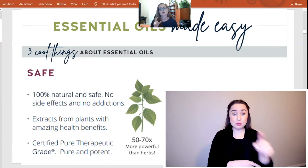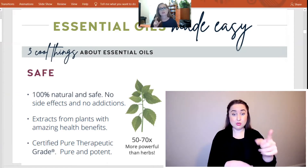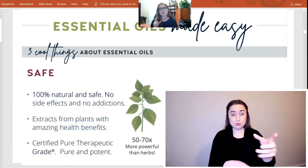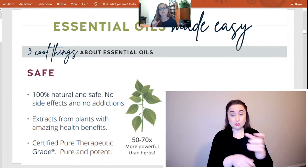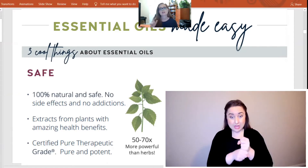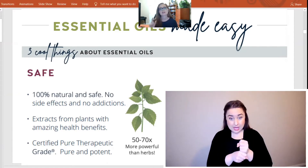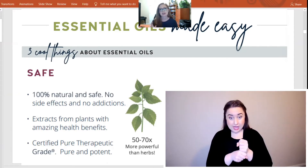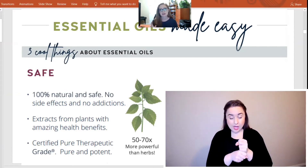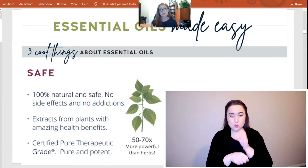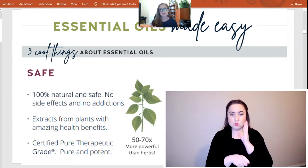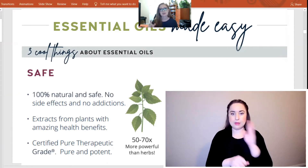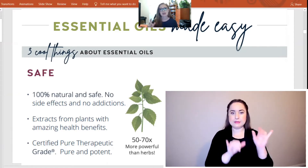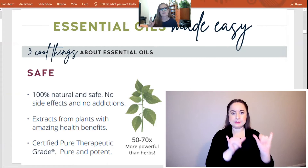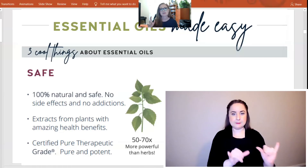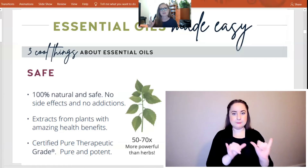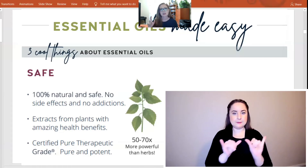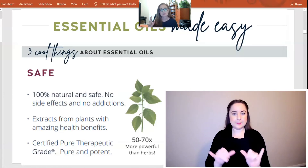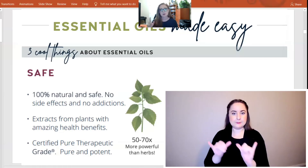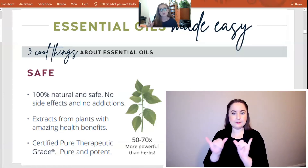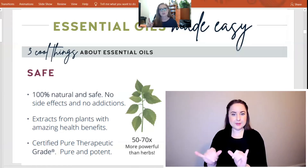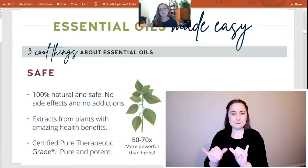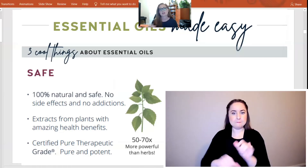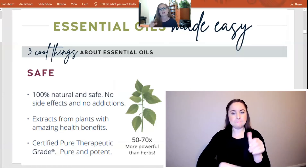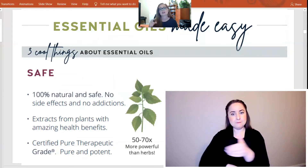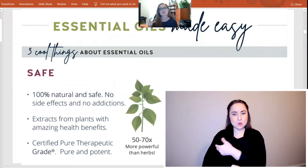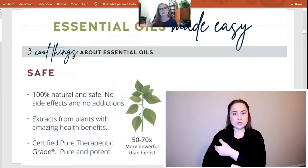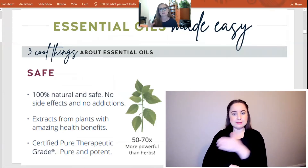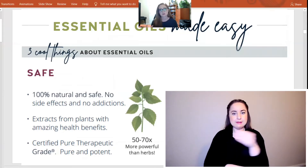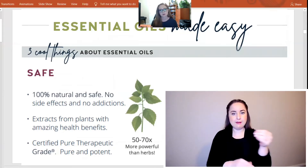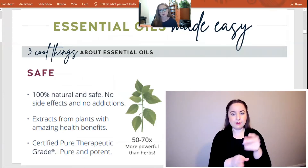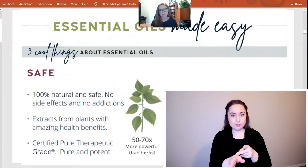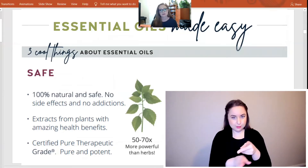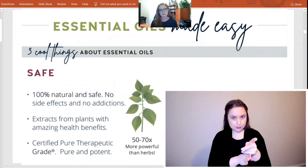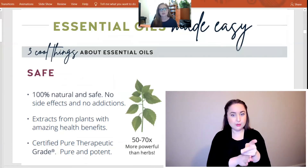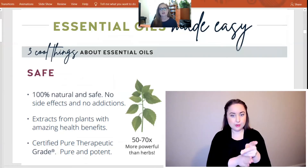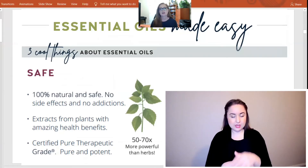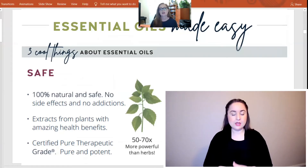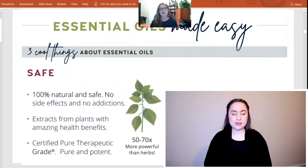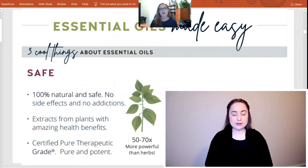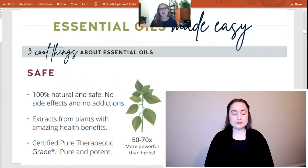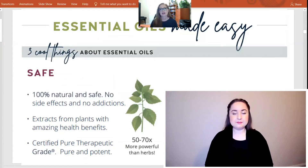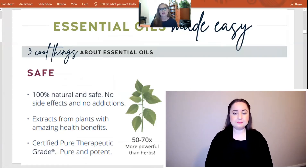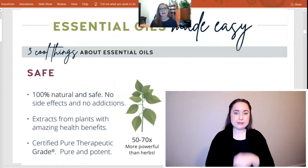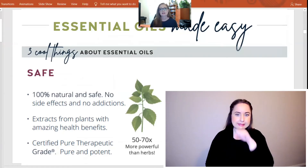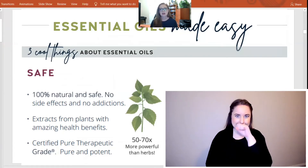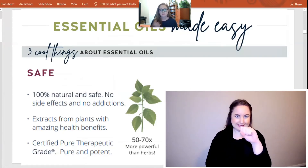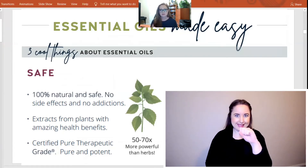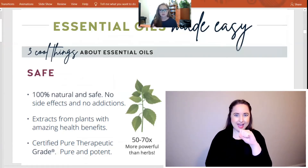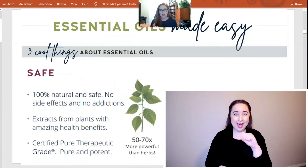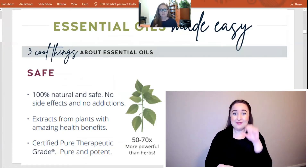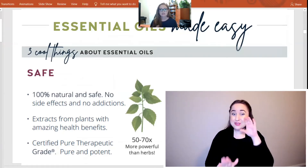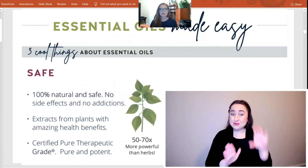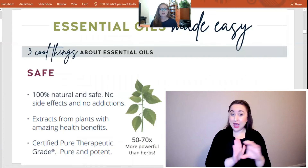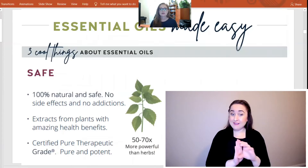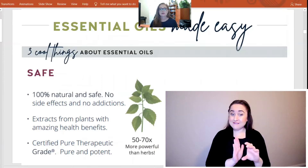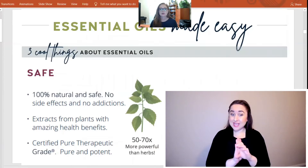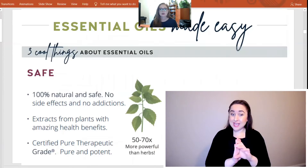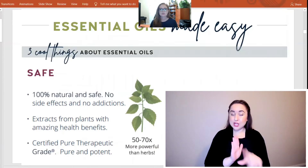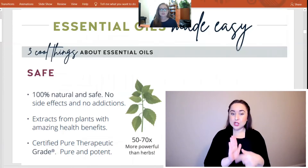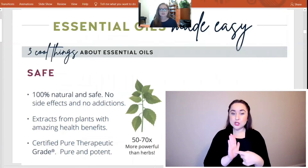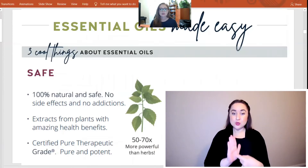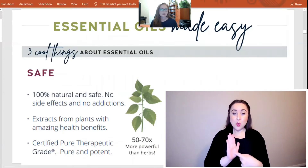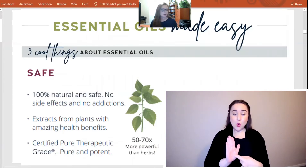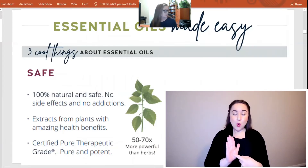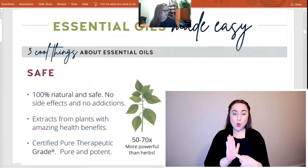get is going to be the same. It's going to have the same potency and the same purity. And I love this graphic here